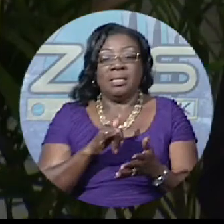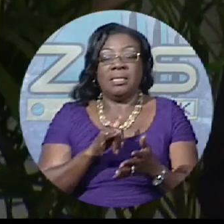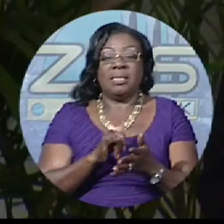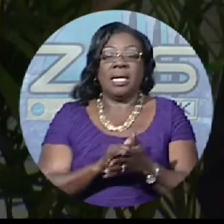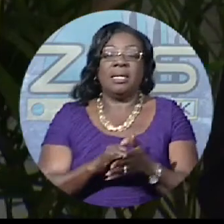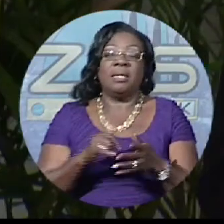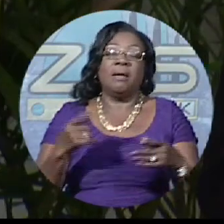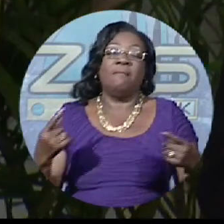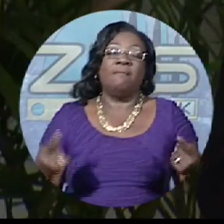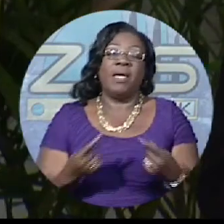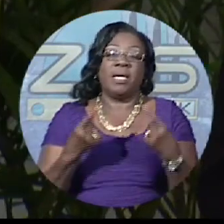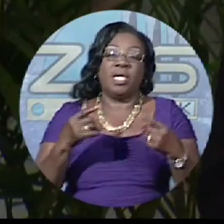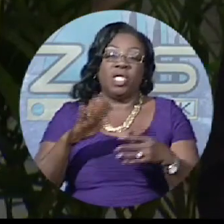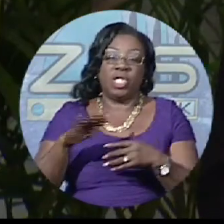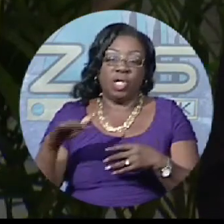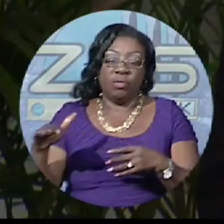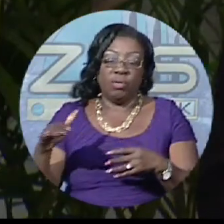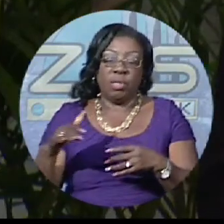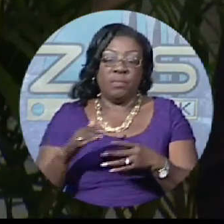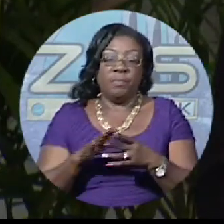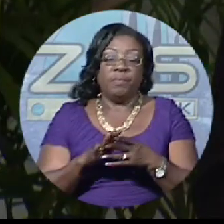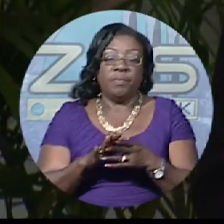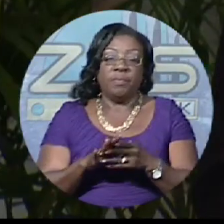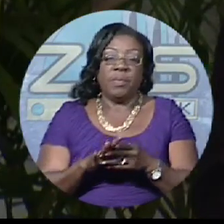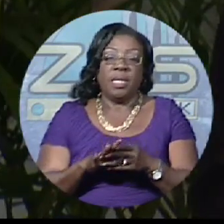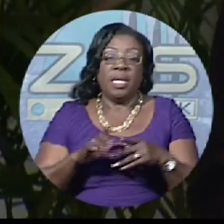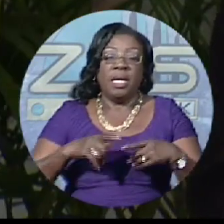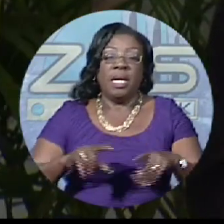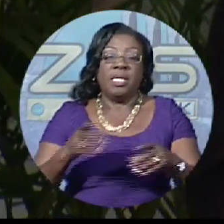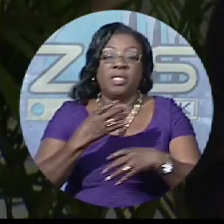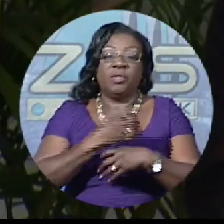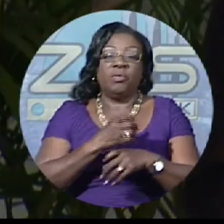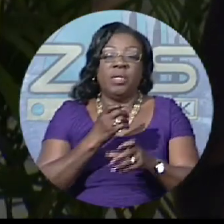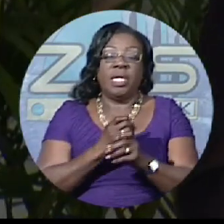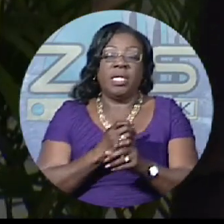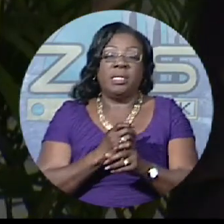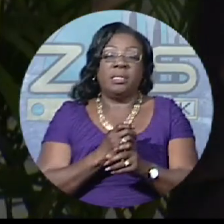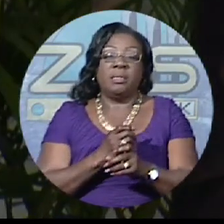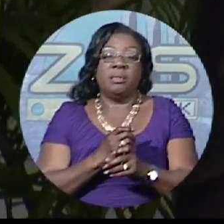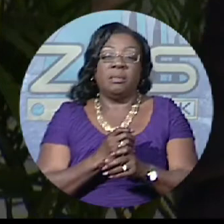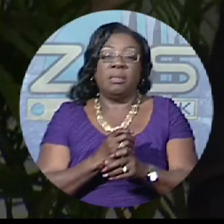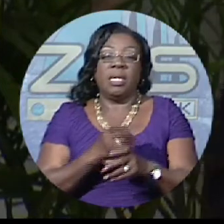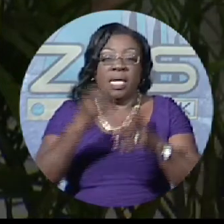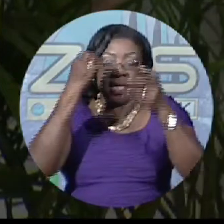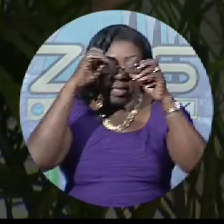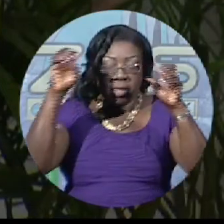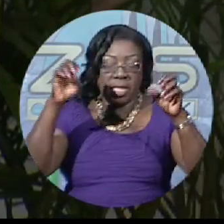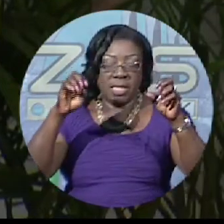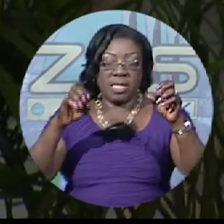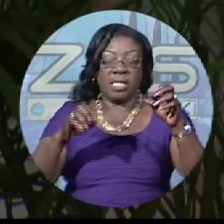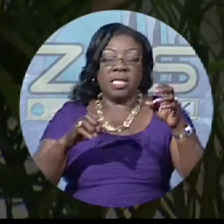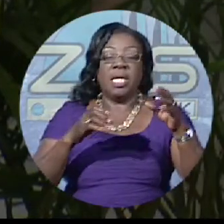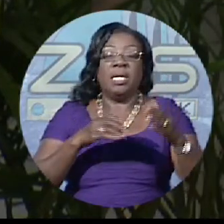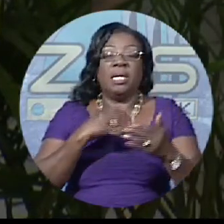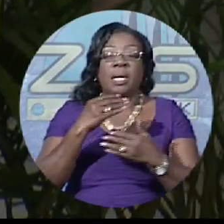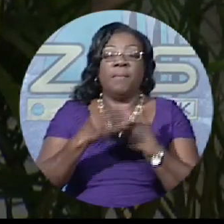our combined world-class partnerships. Let's create compelling educational campaigns.